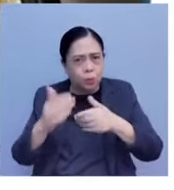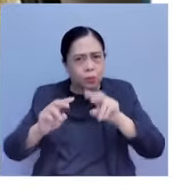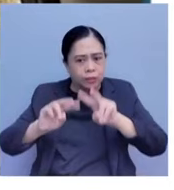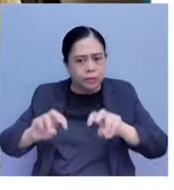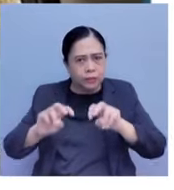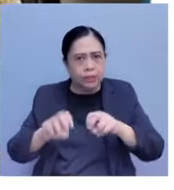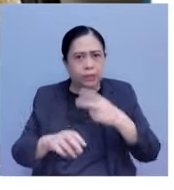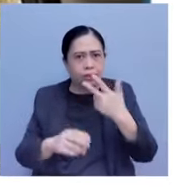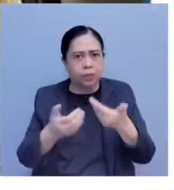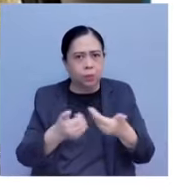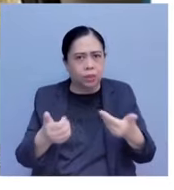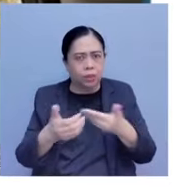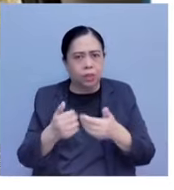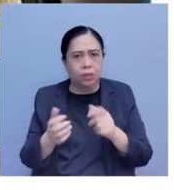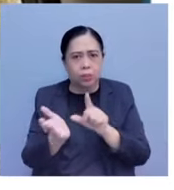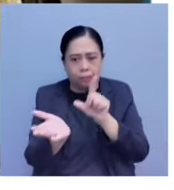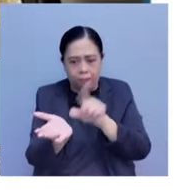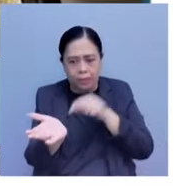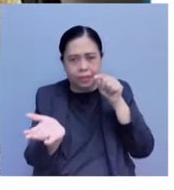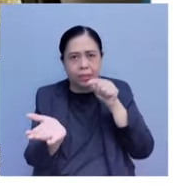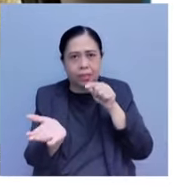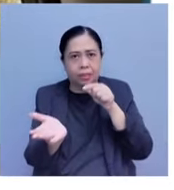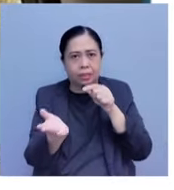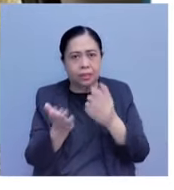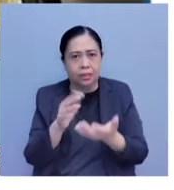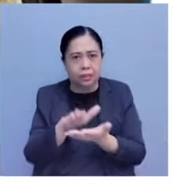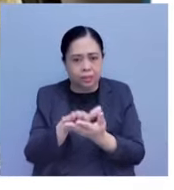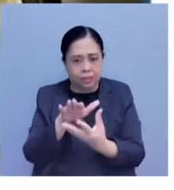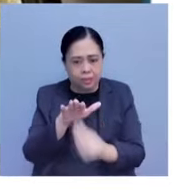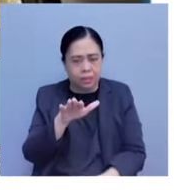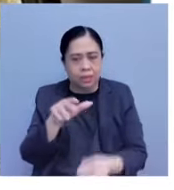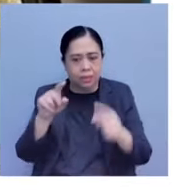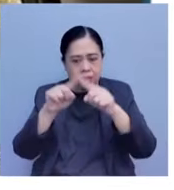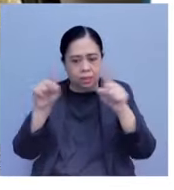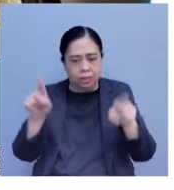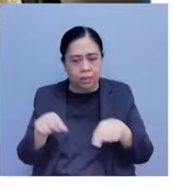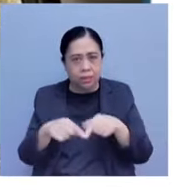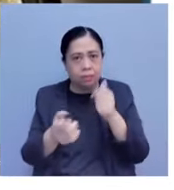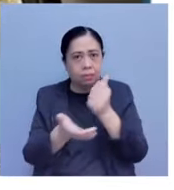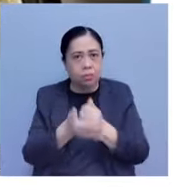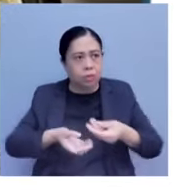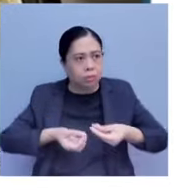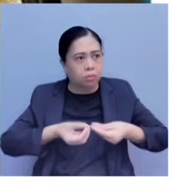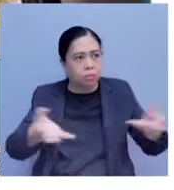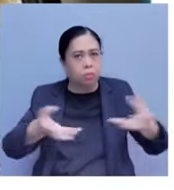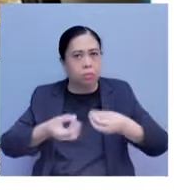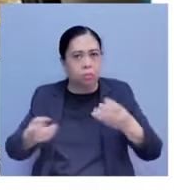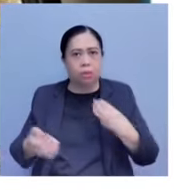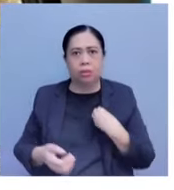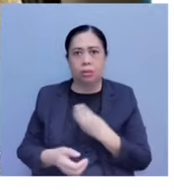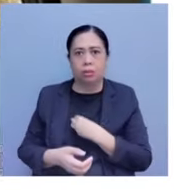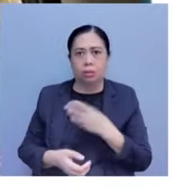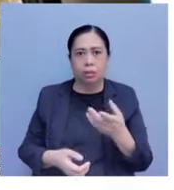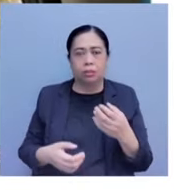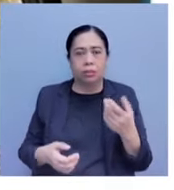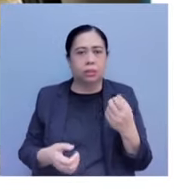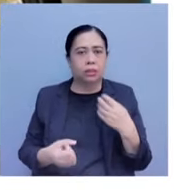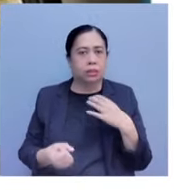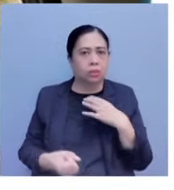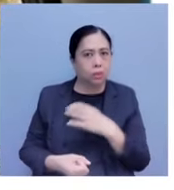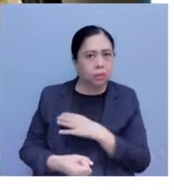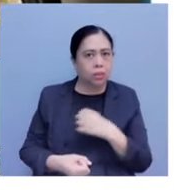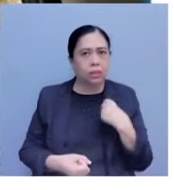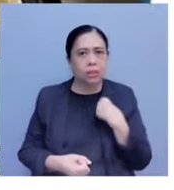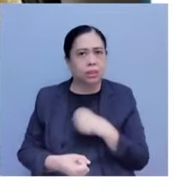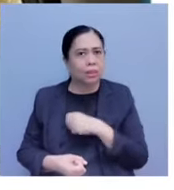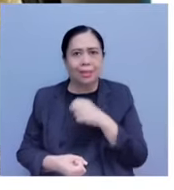separate days with a printed copy of the bill being approved, distributed to the members of the House and the Senate. They did